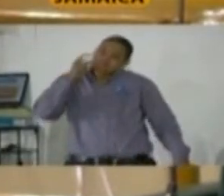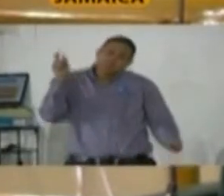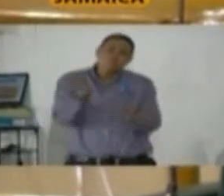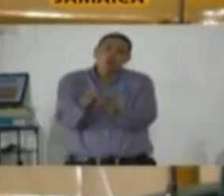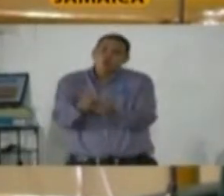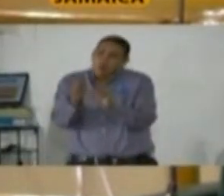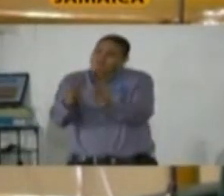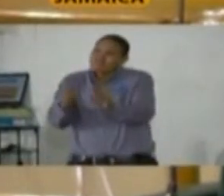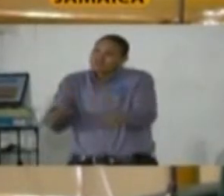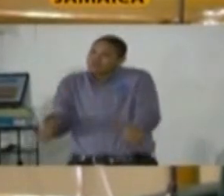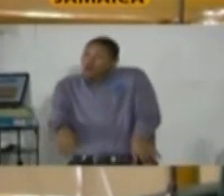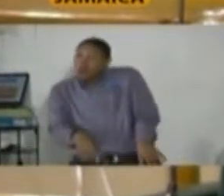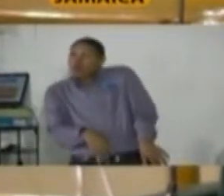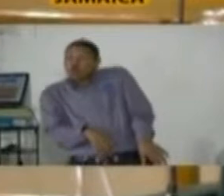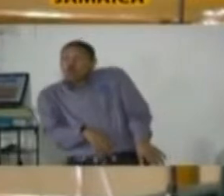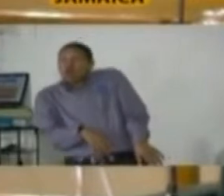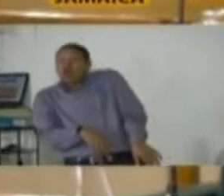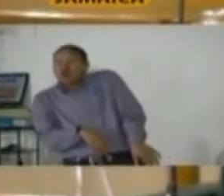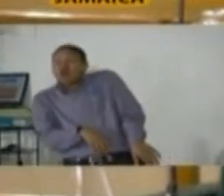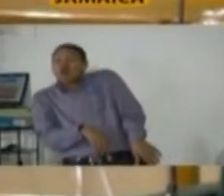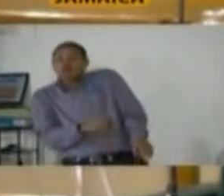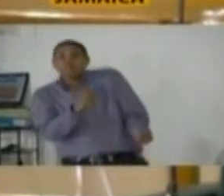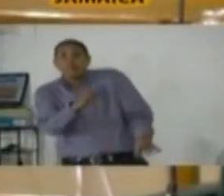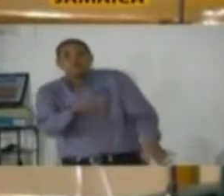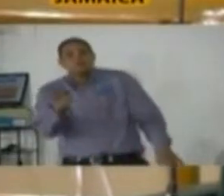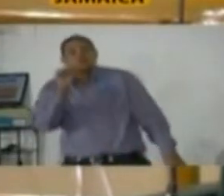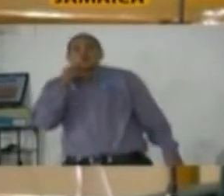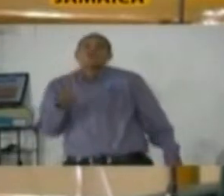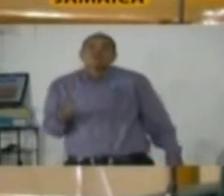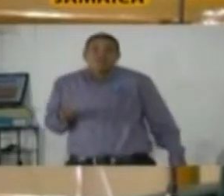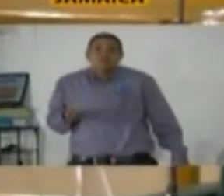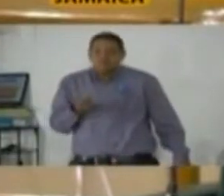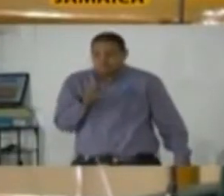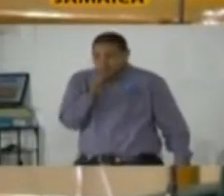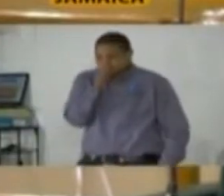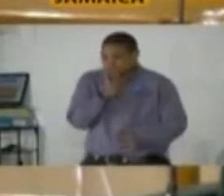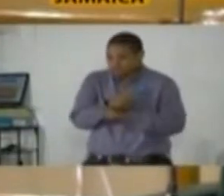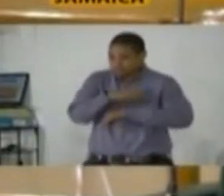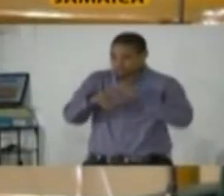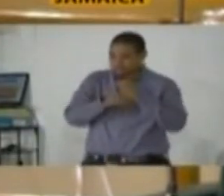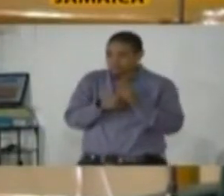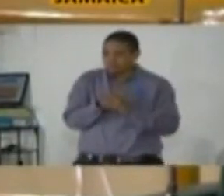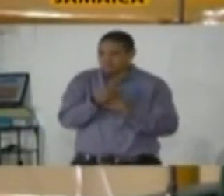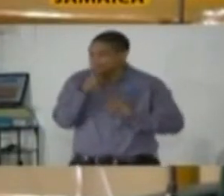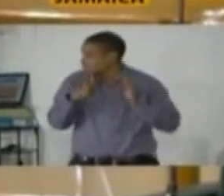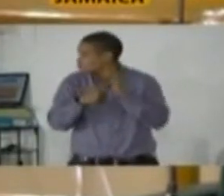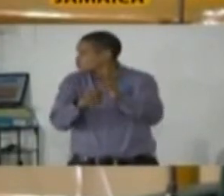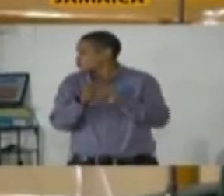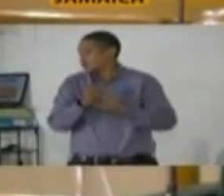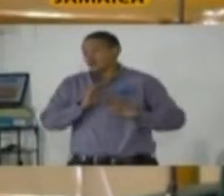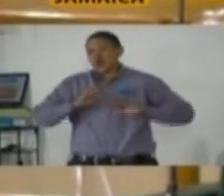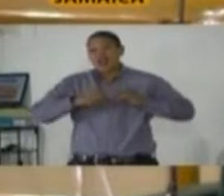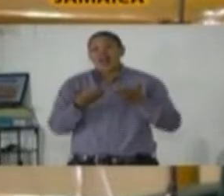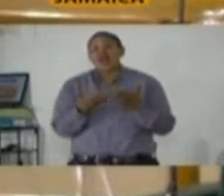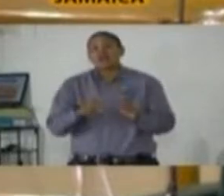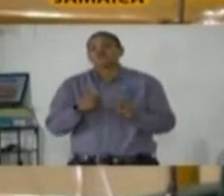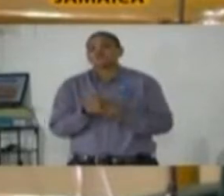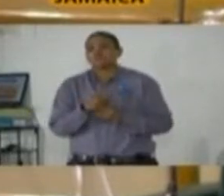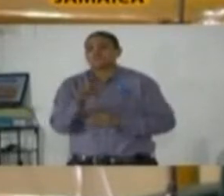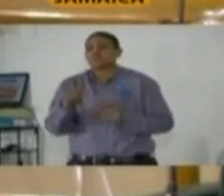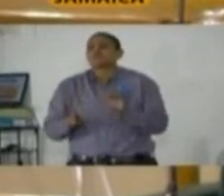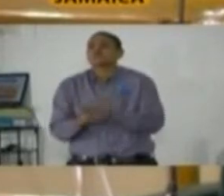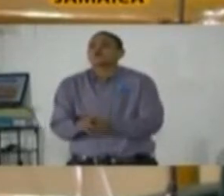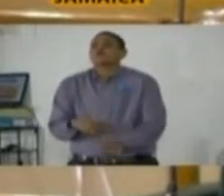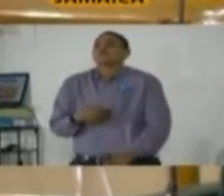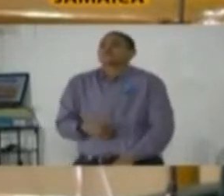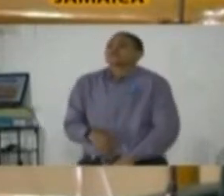and you see the hell from which many of our children come. When these children show up in our classrooms, they are on the edge.